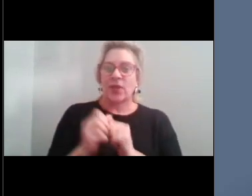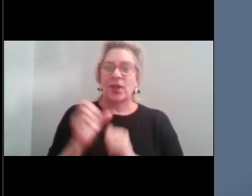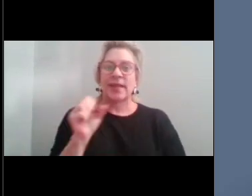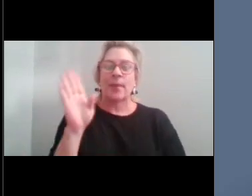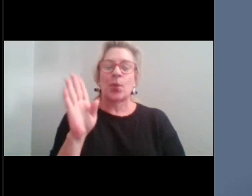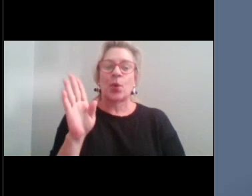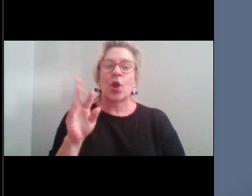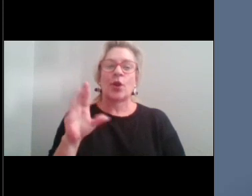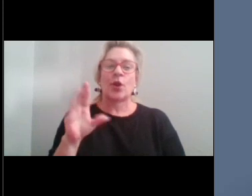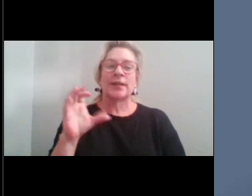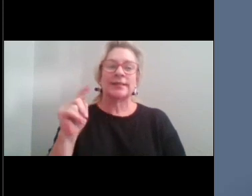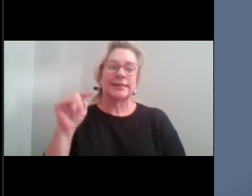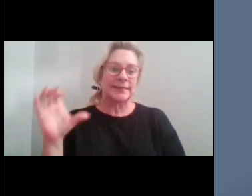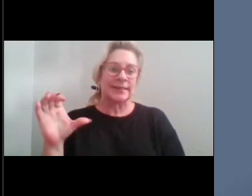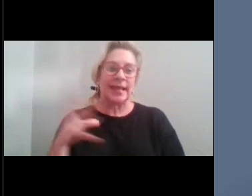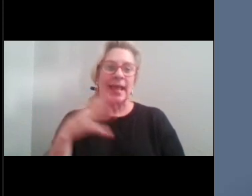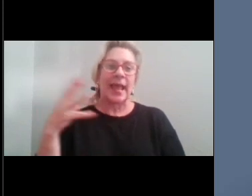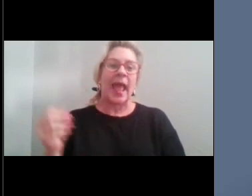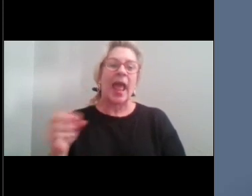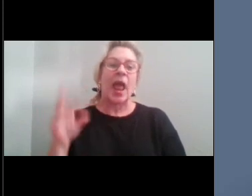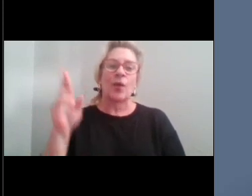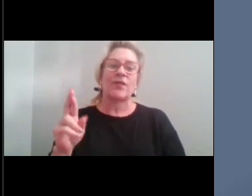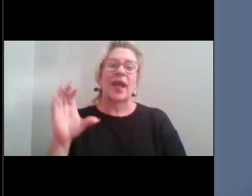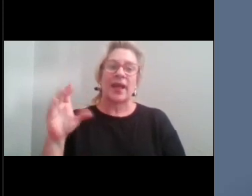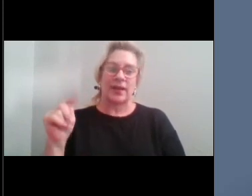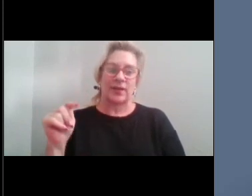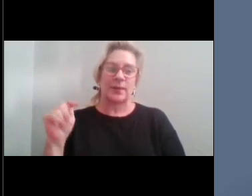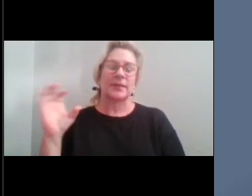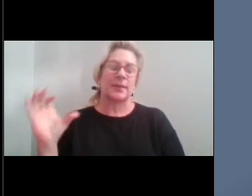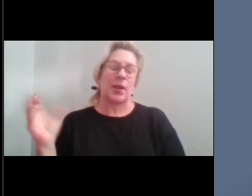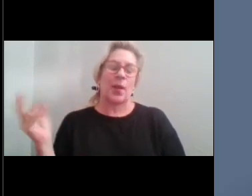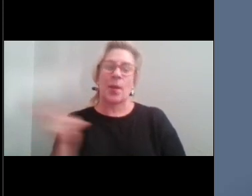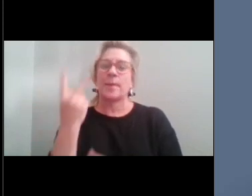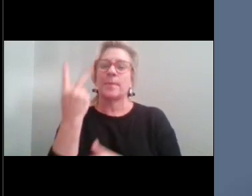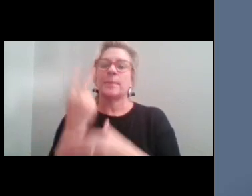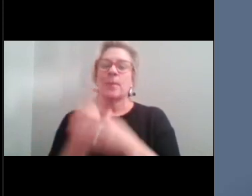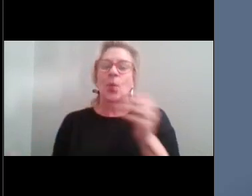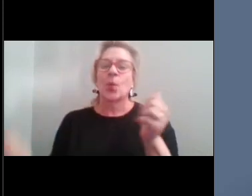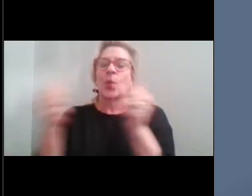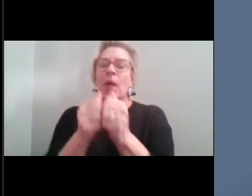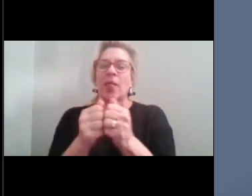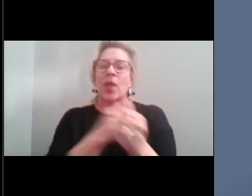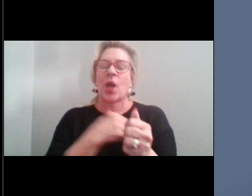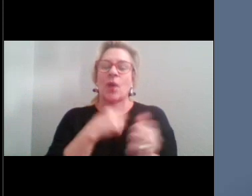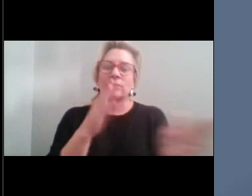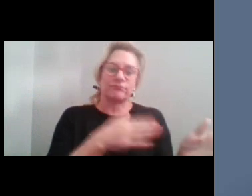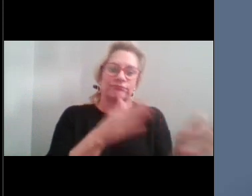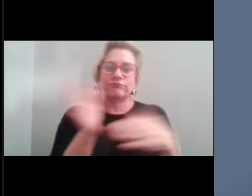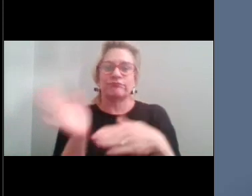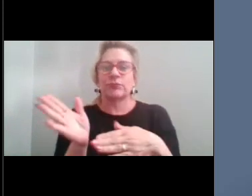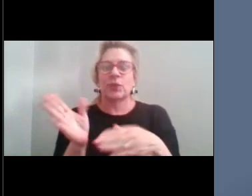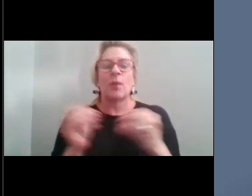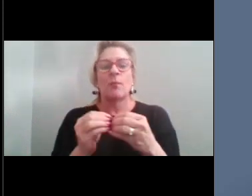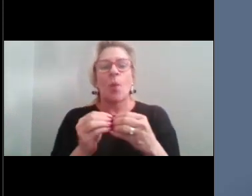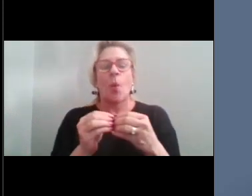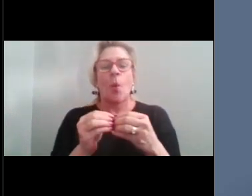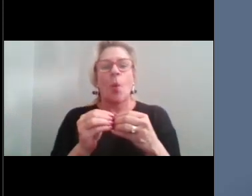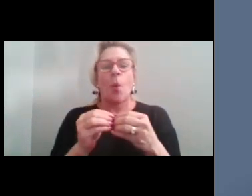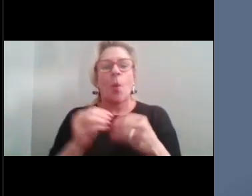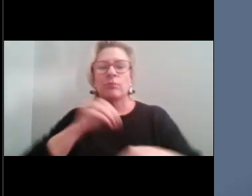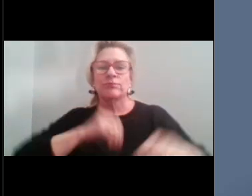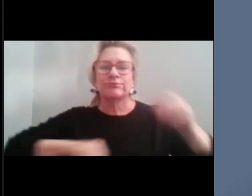County Transportation Authority and the Riverside County Transportation Commission are moving the needle to deliver more mobility options than